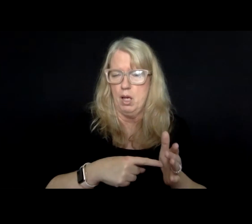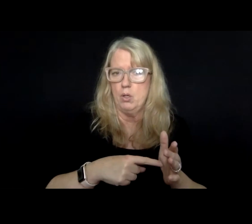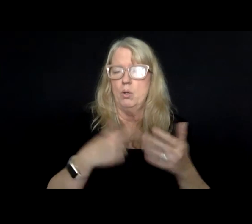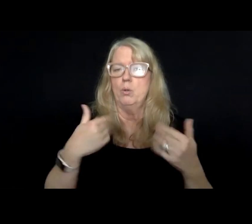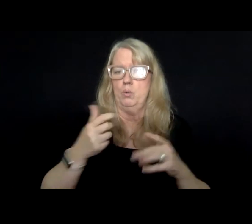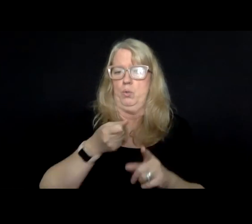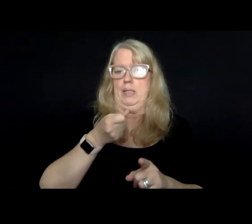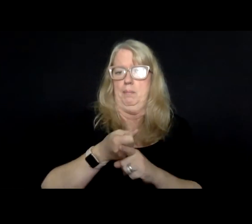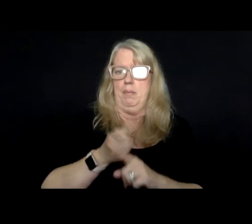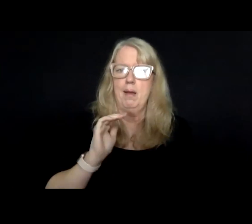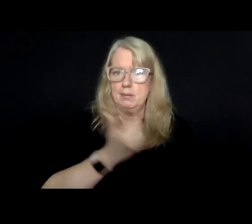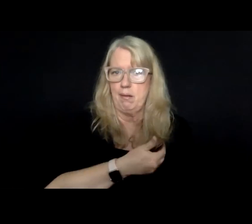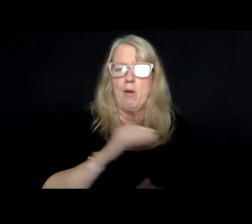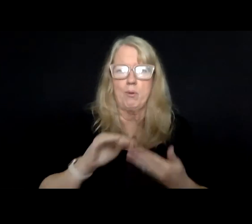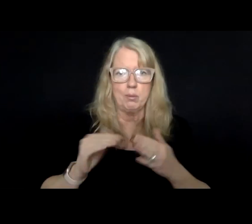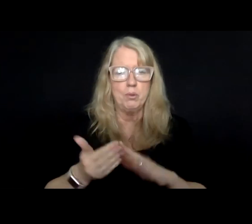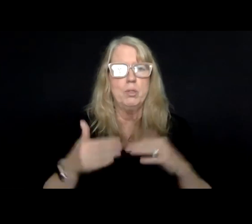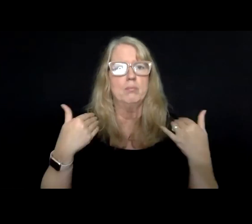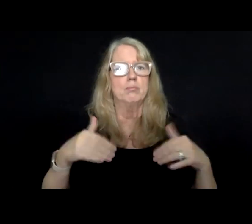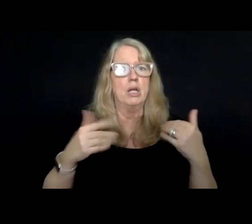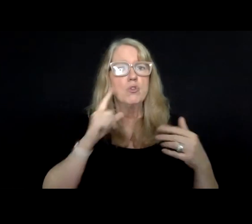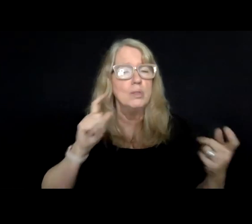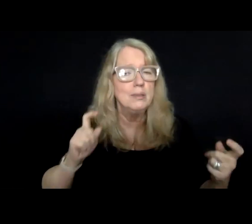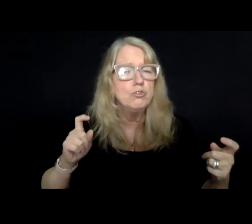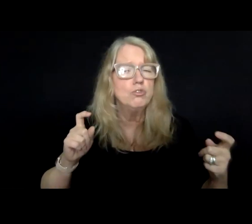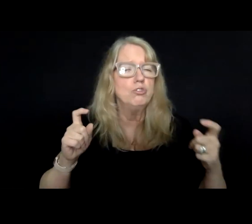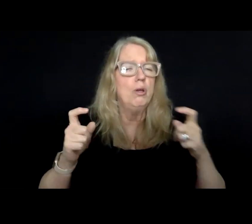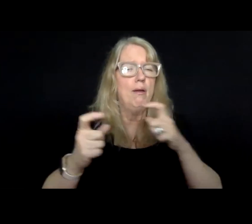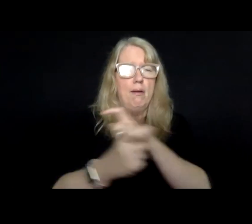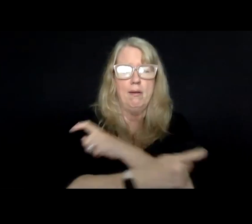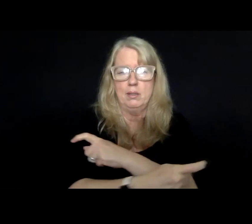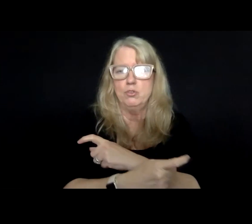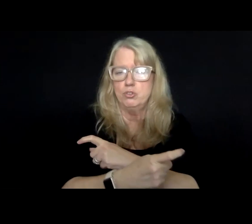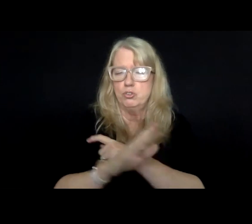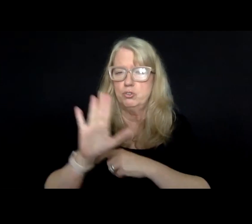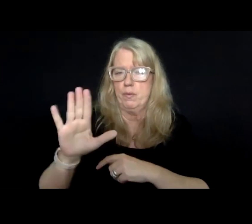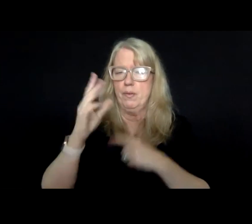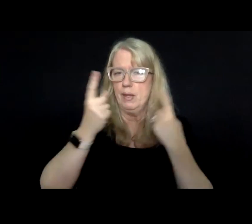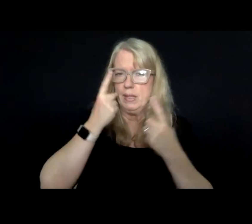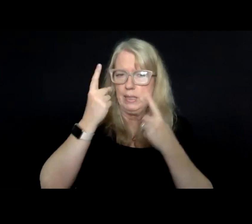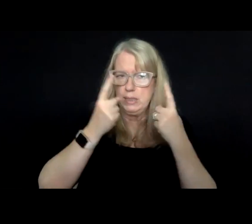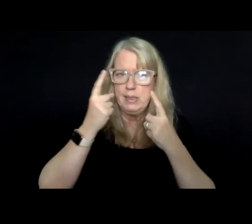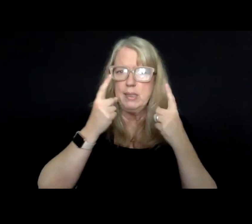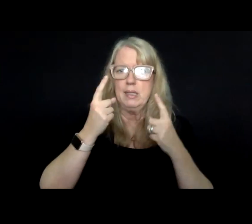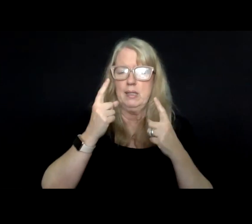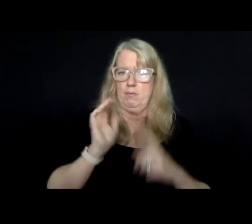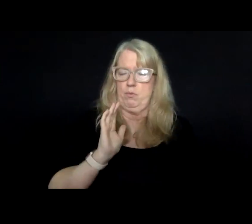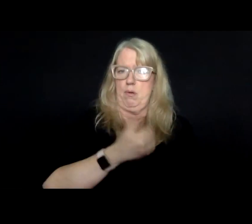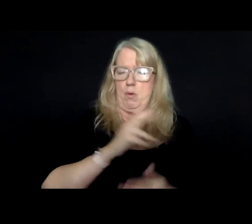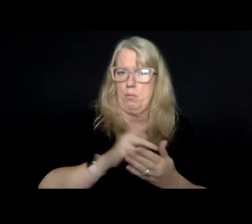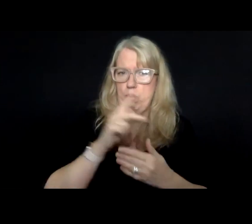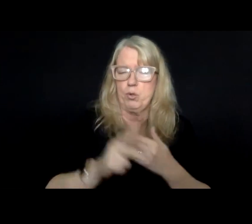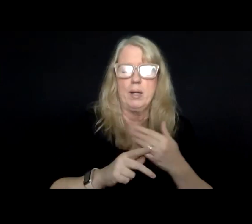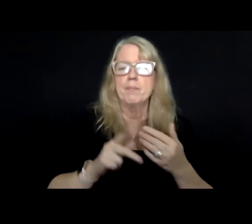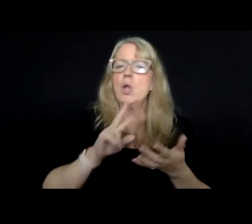our community and really change the thinking of our programs. And what I mean